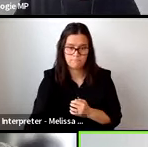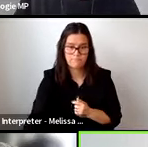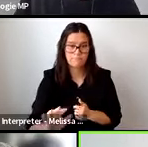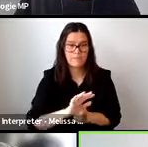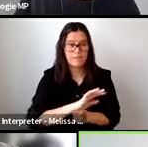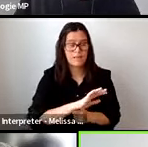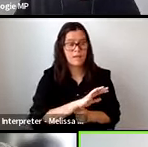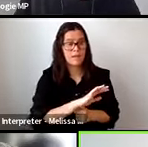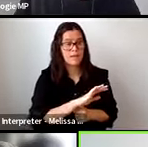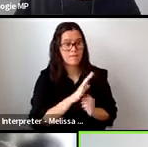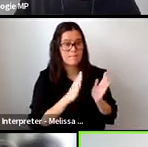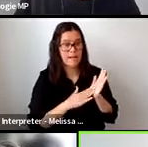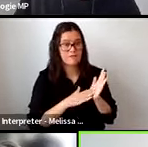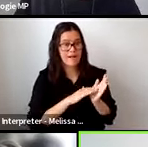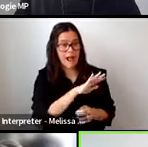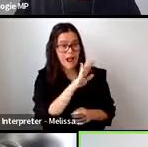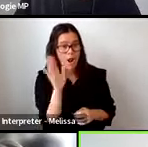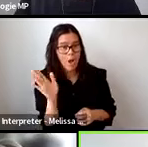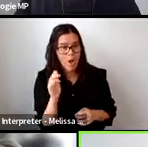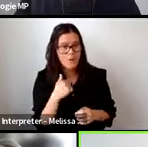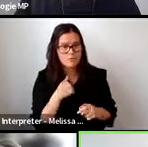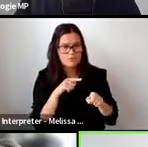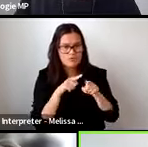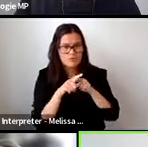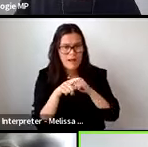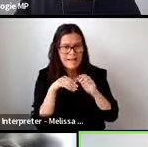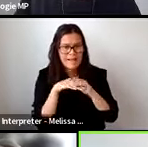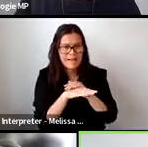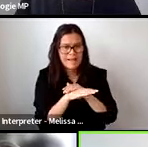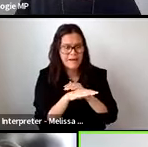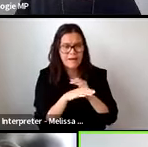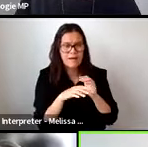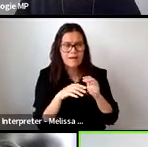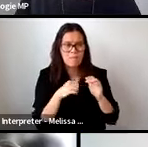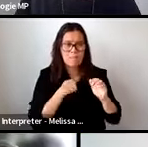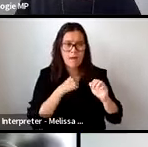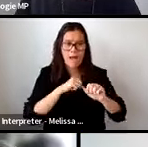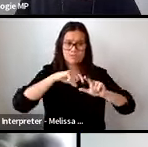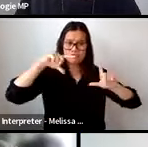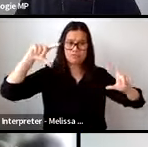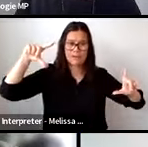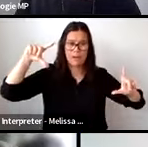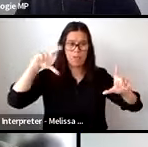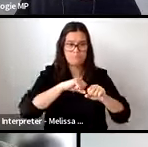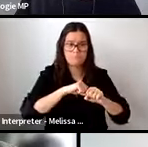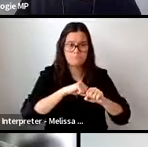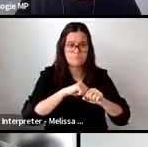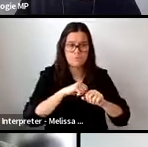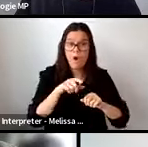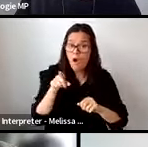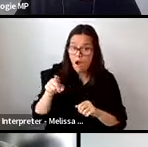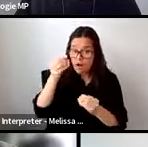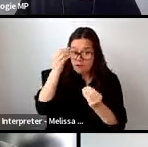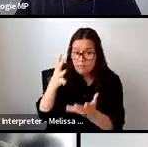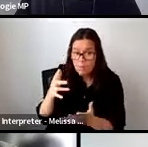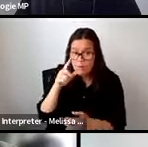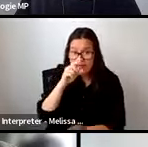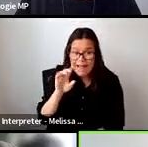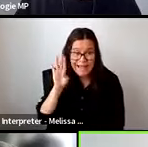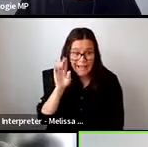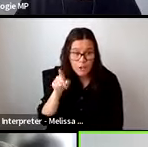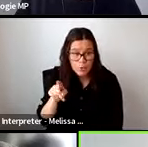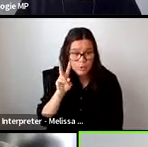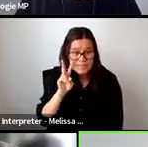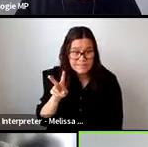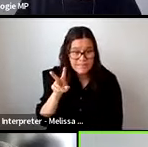Hello, I'm just trying to get in. I was in and it just popped out. We can hear and see you, Margaret.